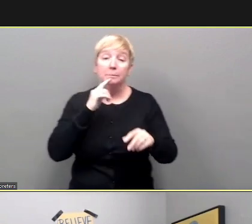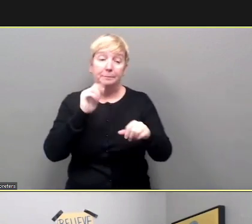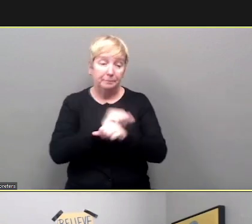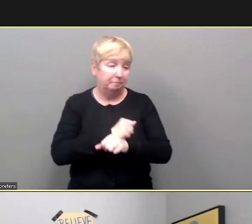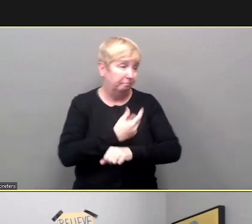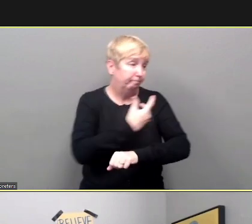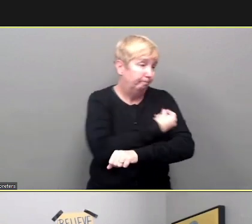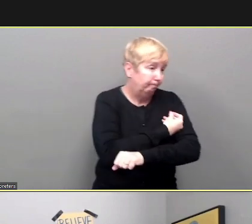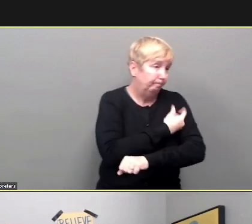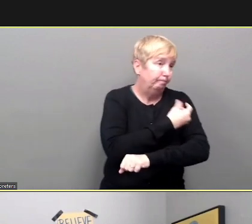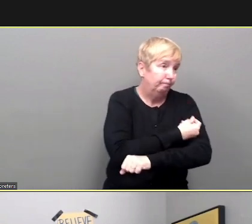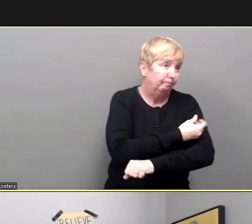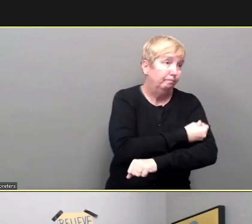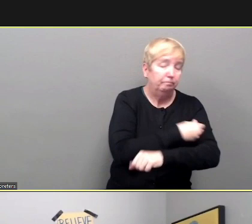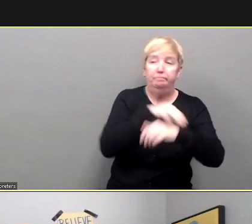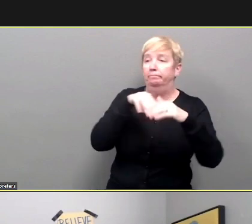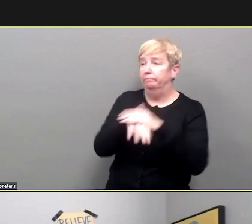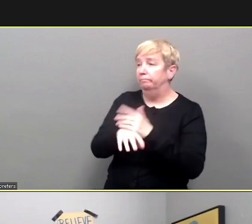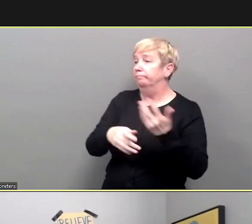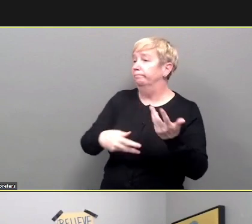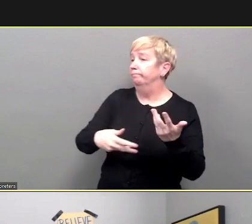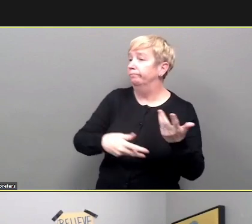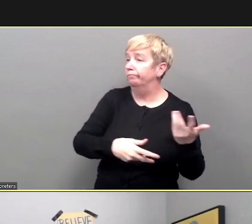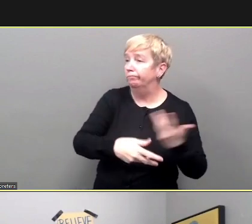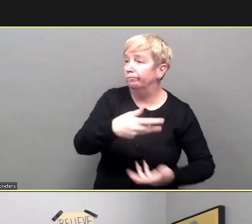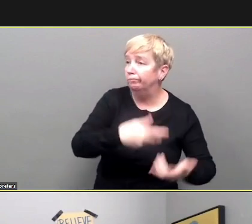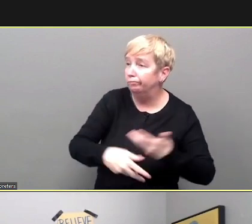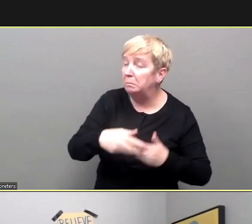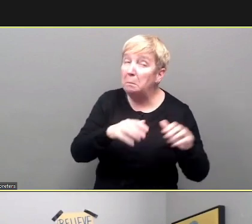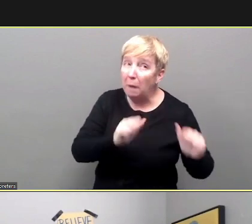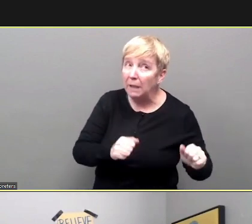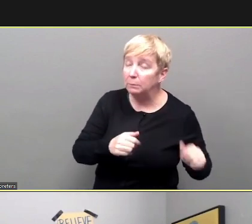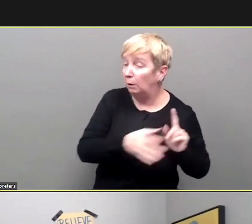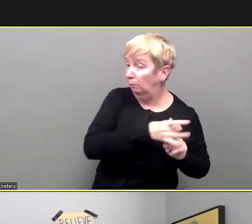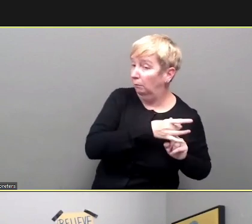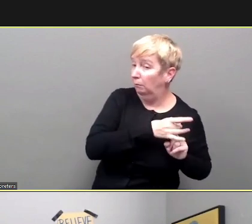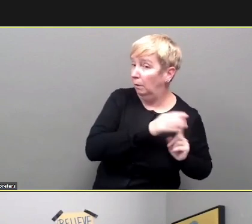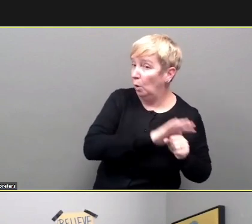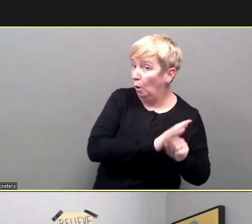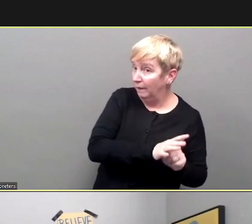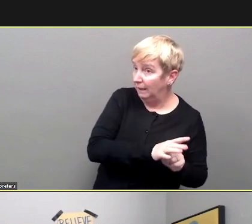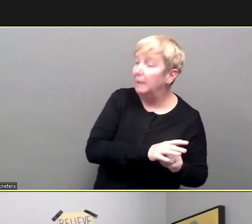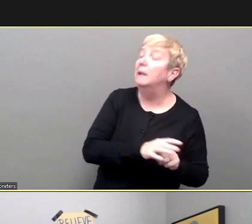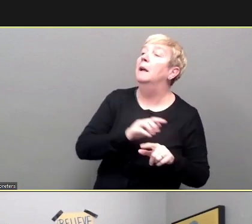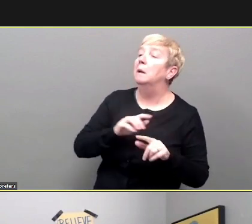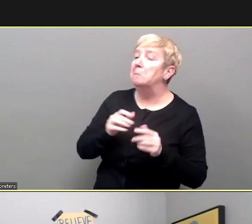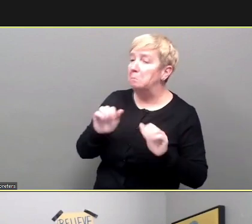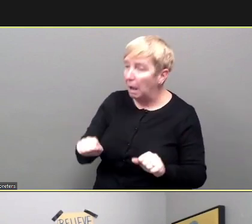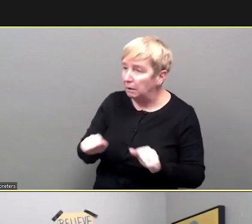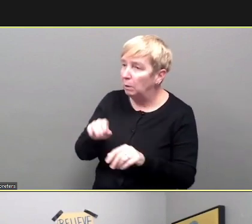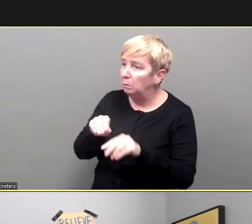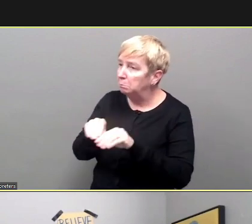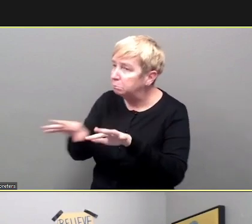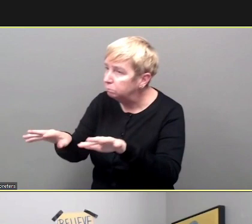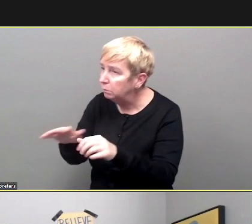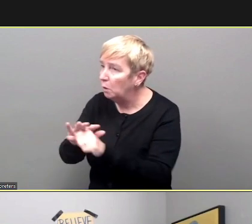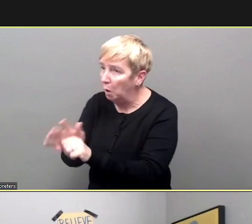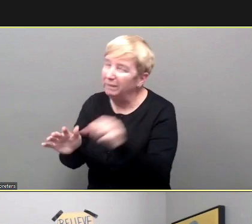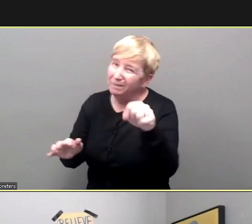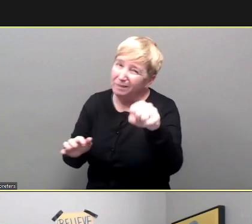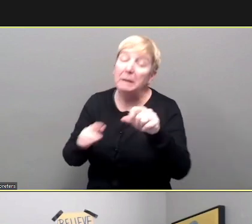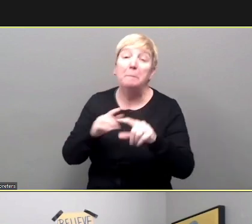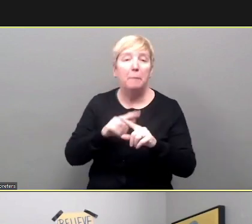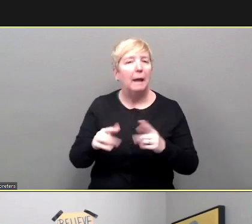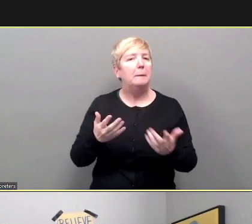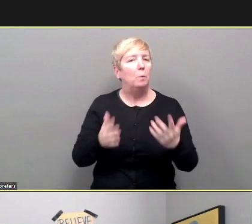the vaccines are really, really good at doing and continue to do is to prevent hospitalization, death, and getting really